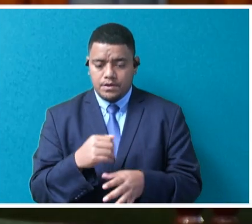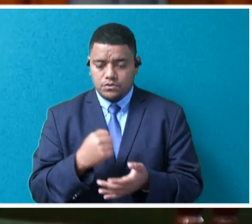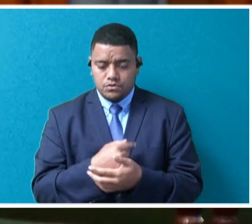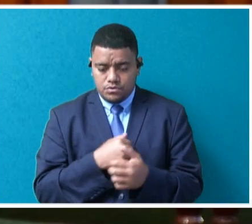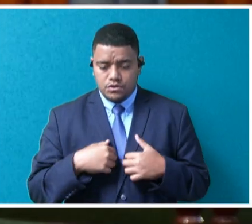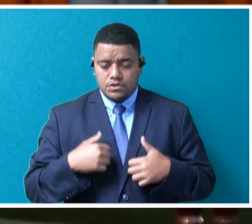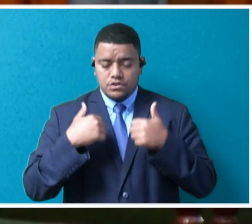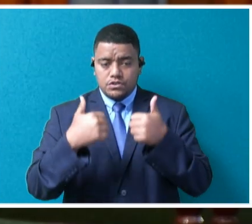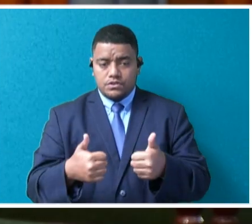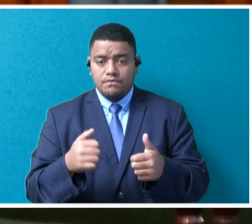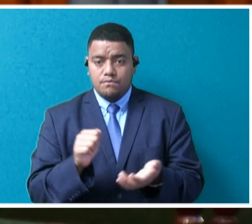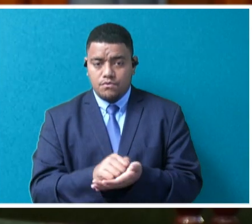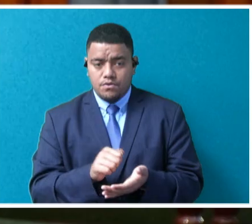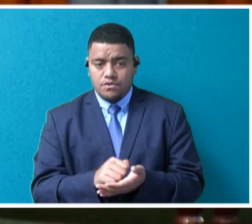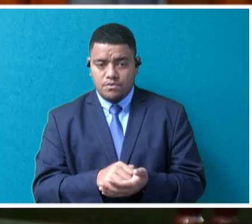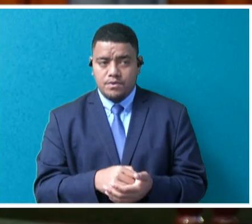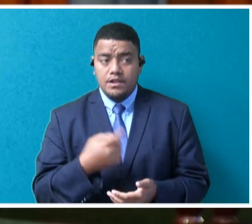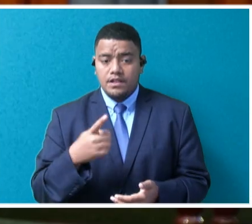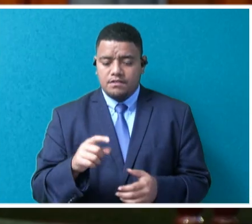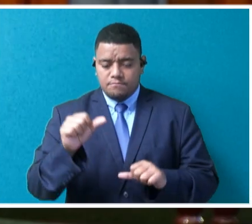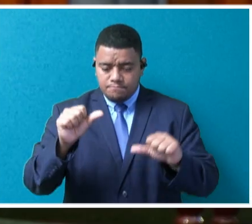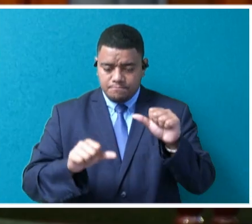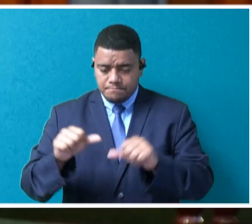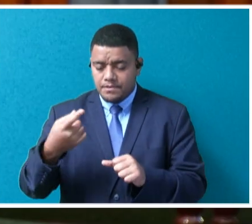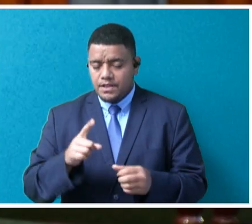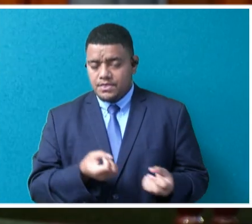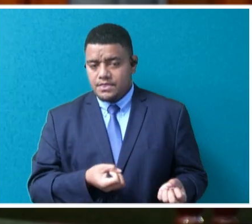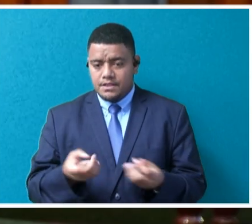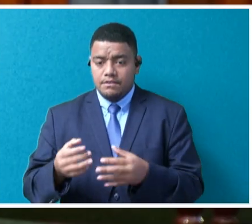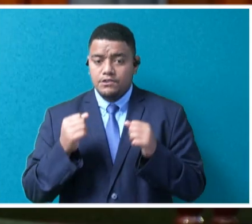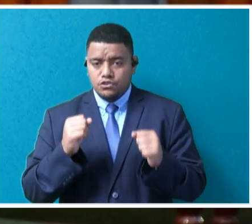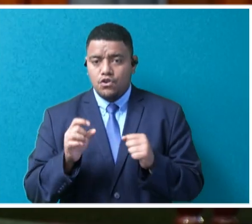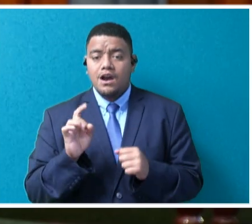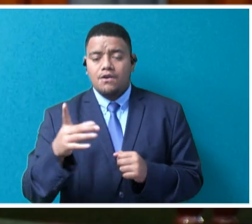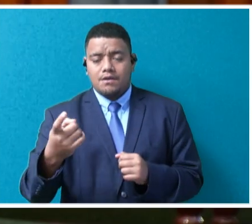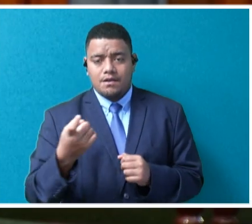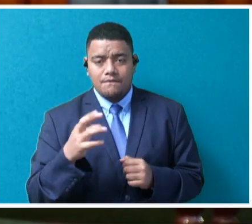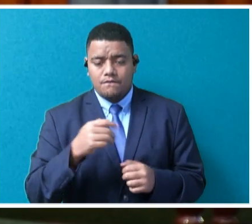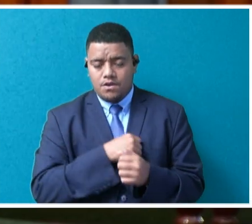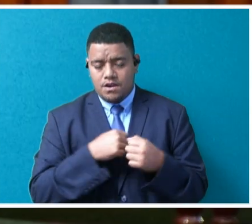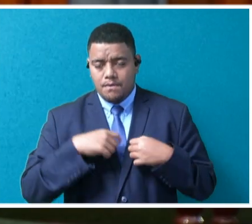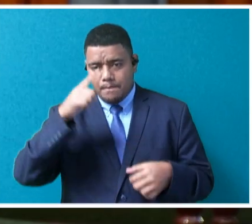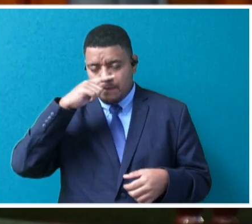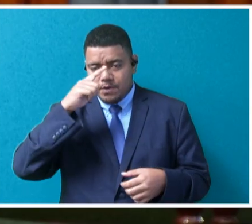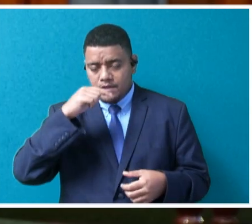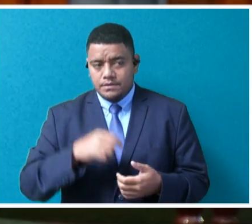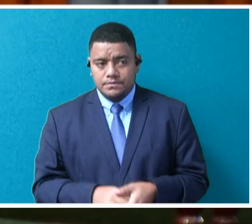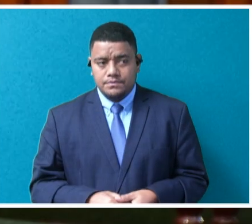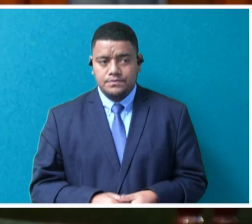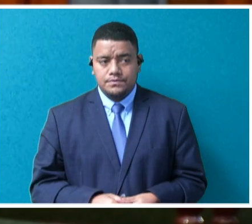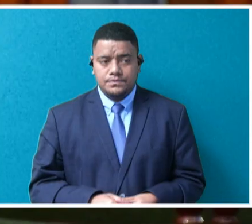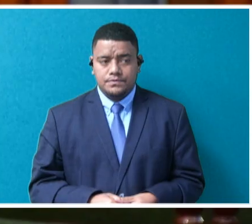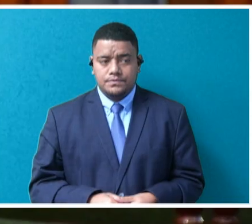greater efficiency, stimulate innovation, and deliver stronger outcomes for our people. And the note,